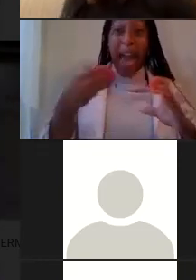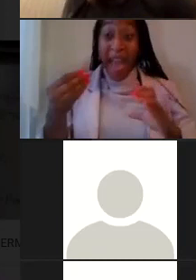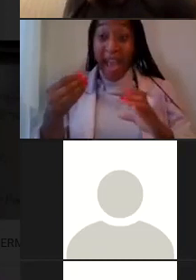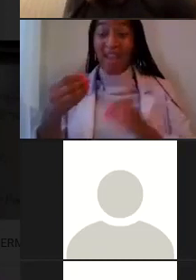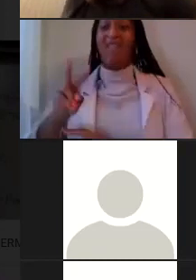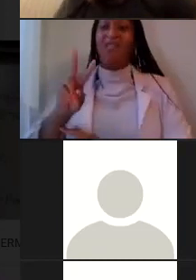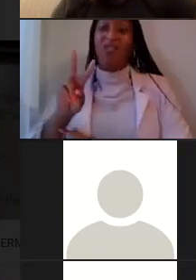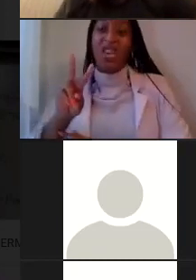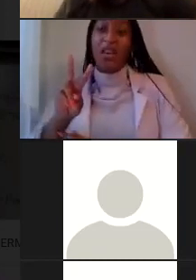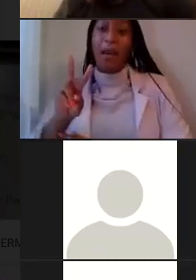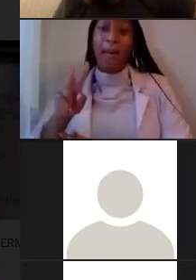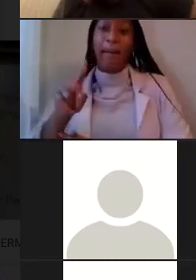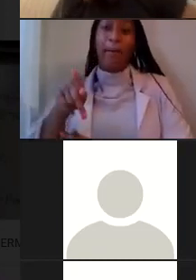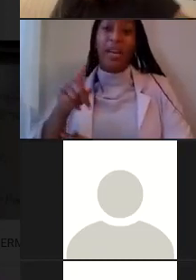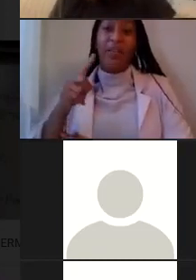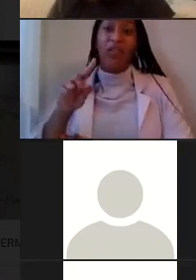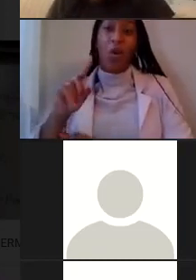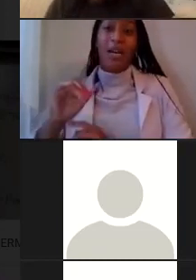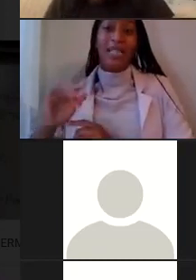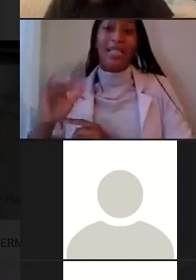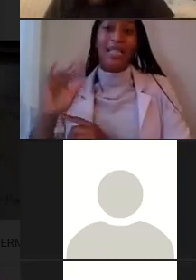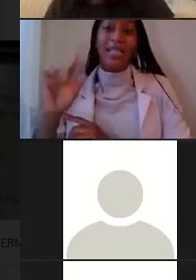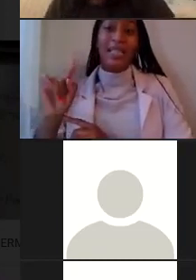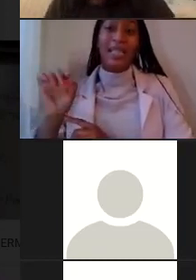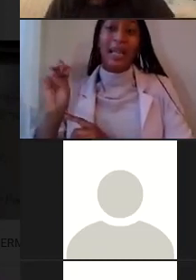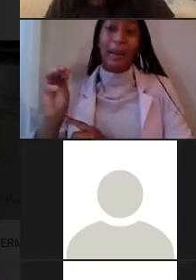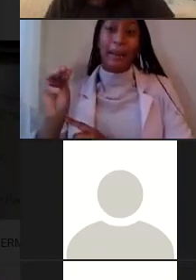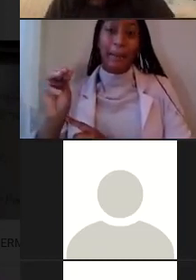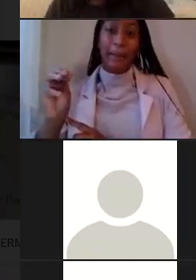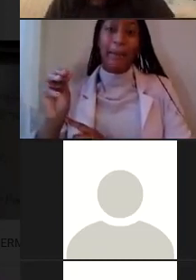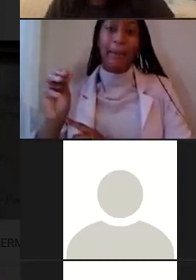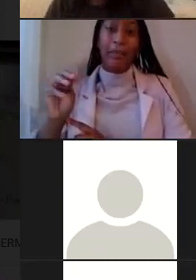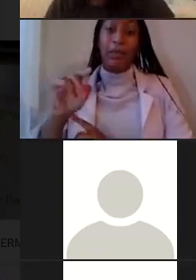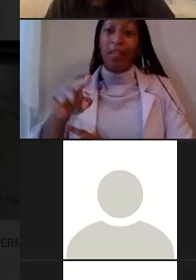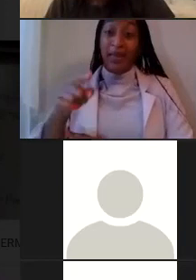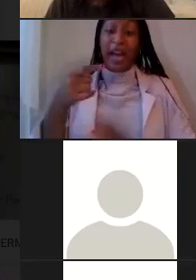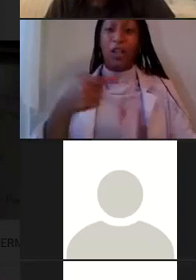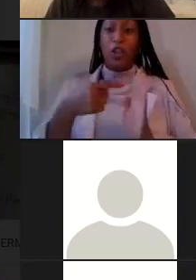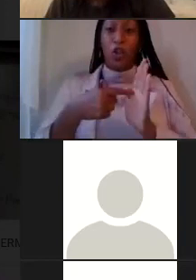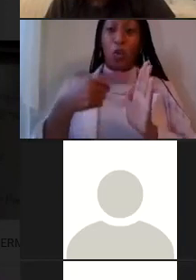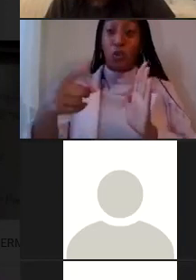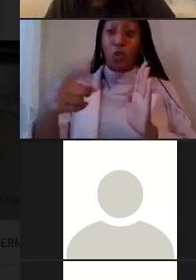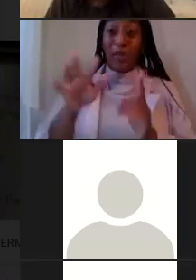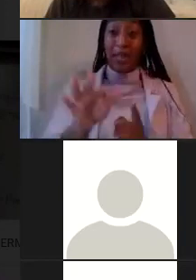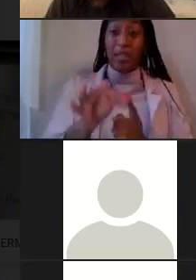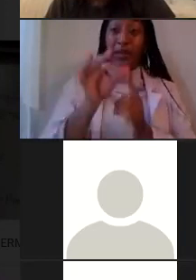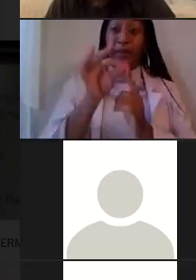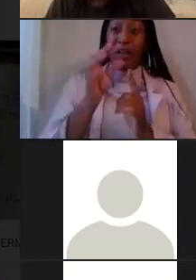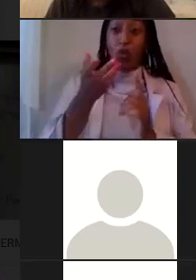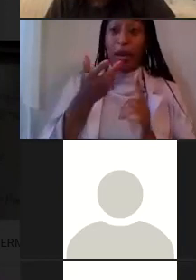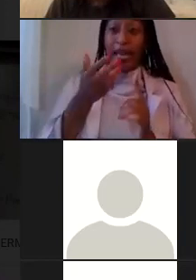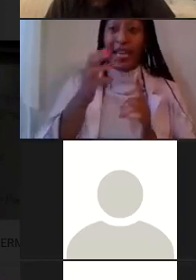the description, they gave you the specific heat values for the substances you were using. So CP for steam is